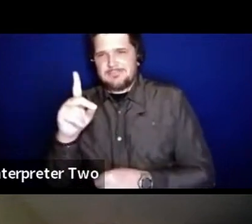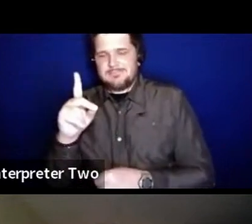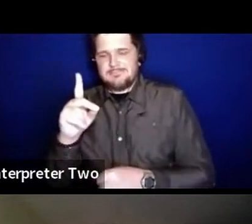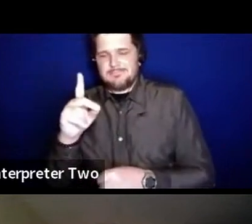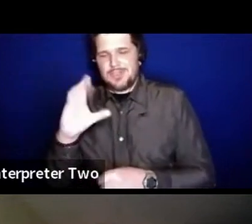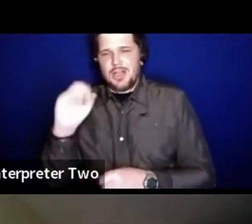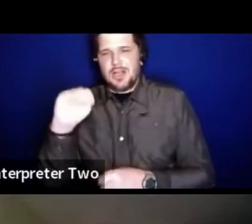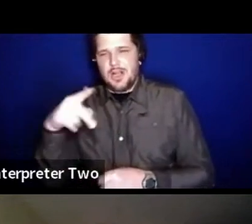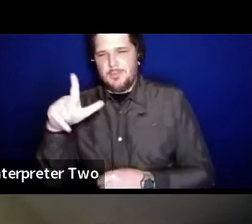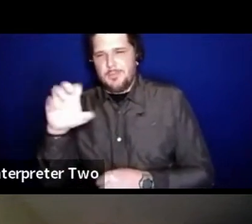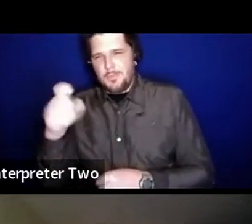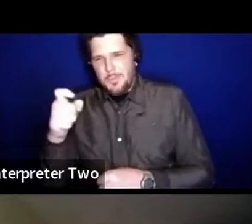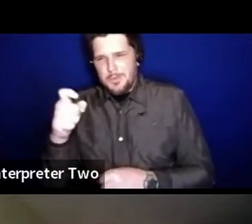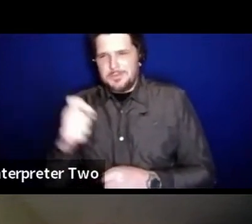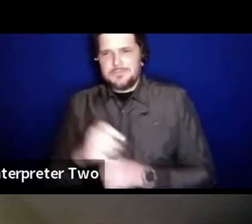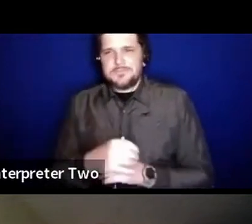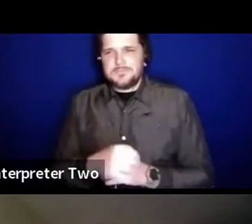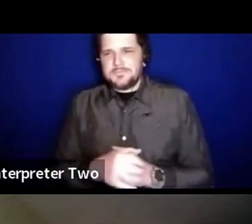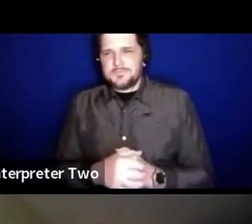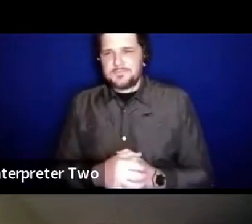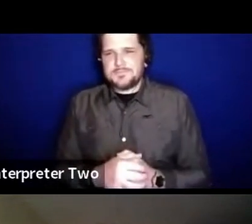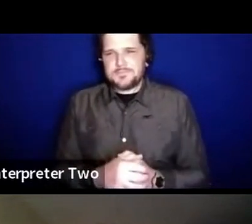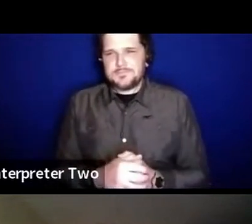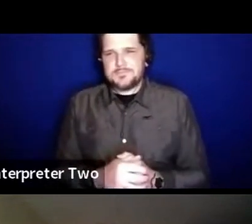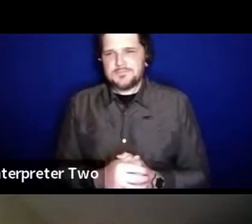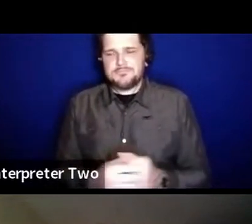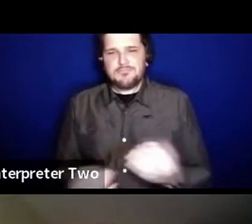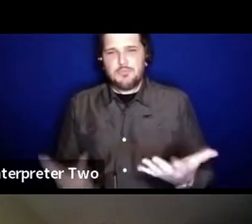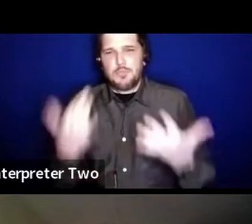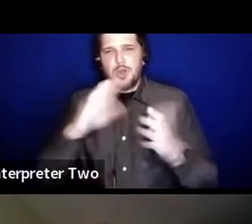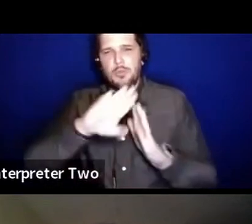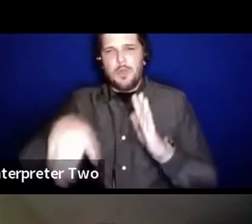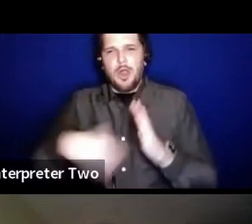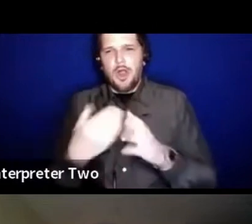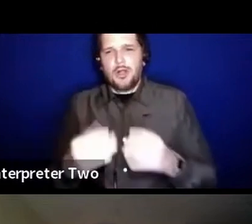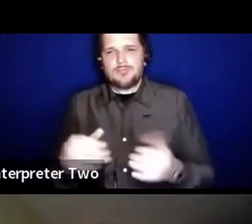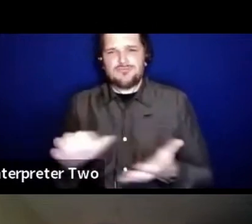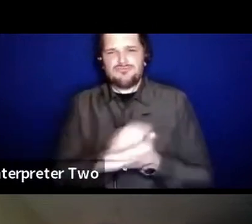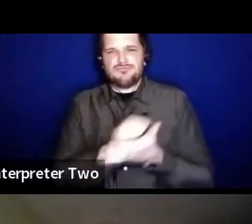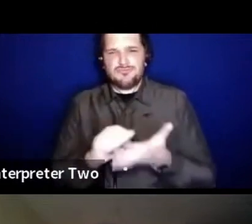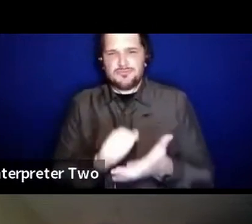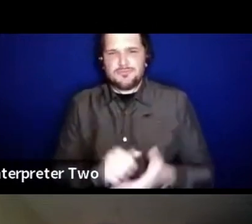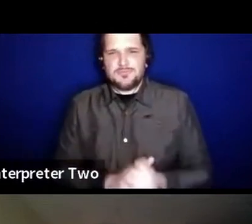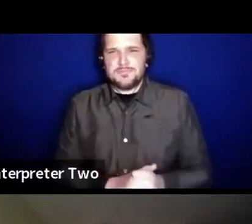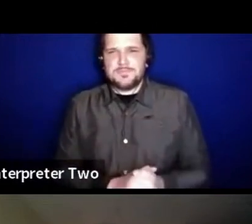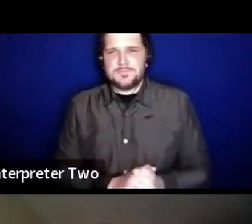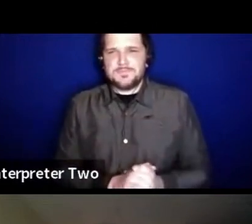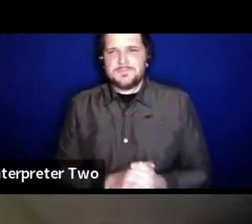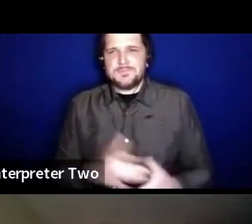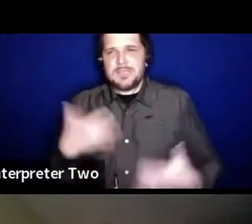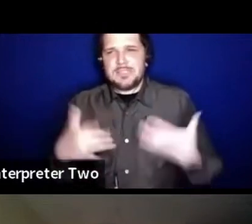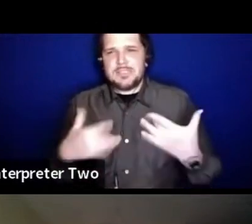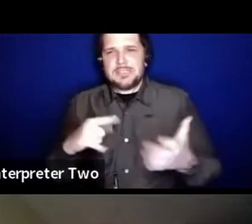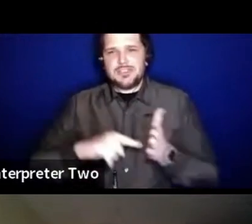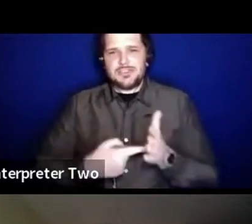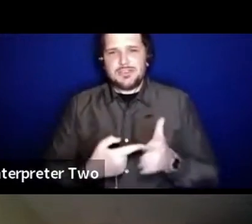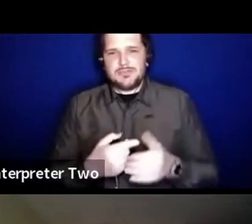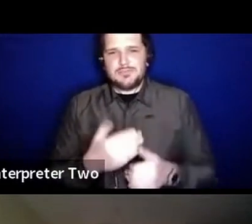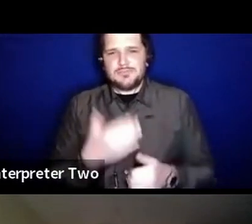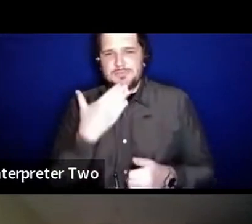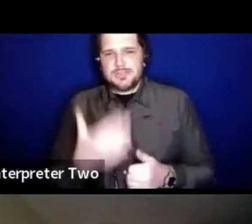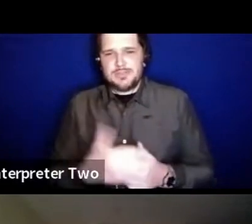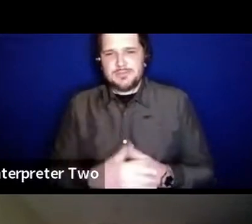complex. And, you know, burn them all down. And I'm excited to start. I think we